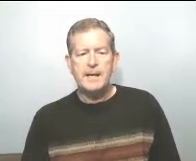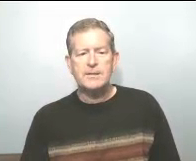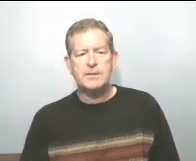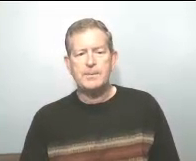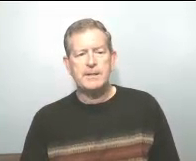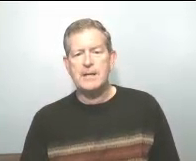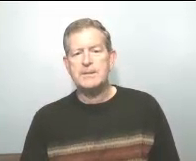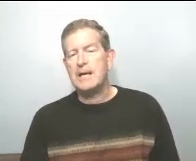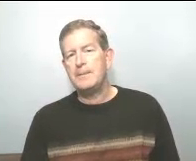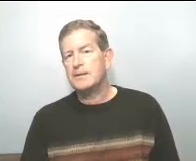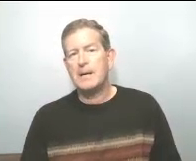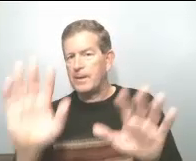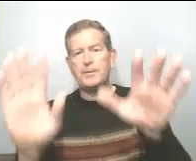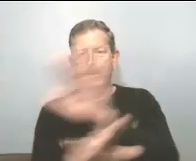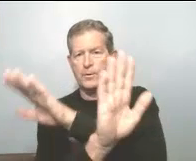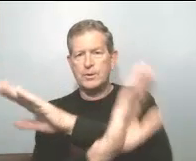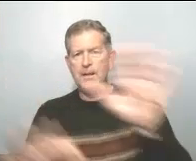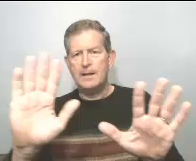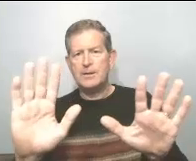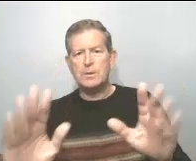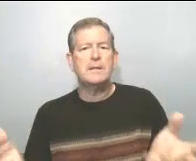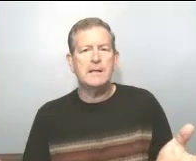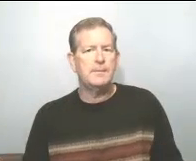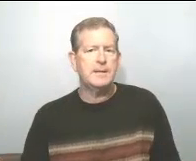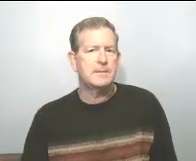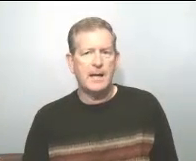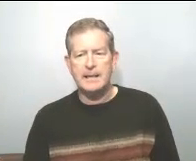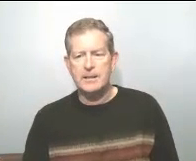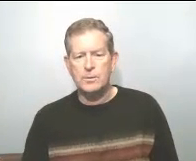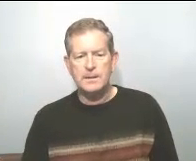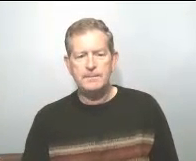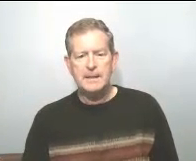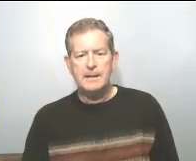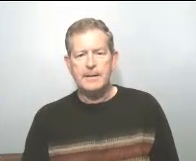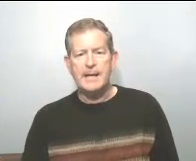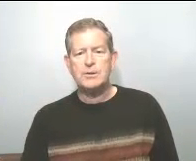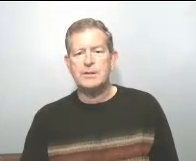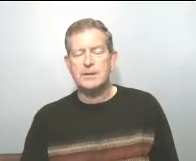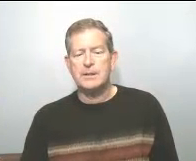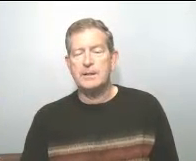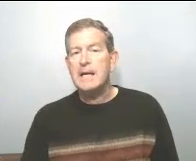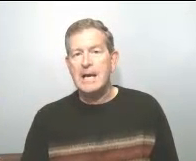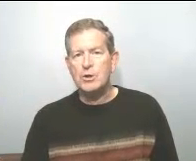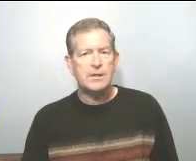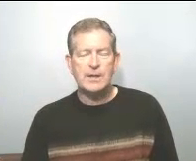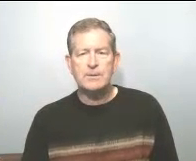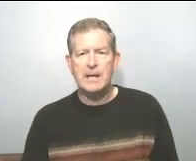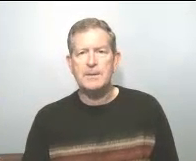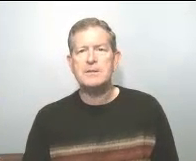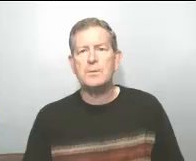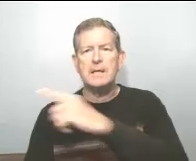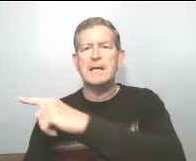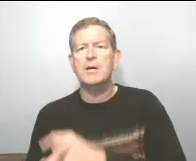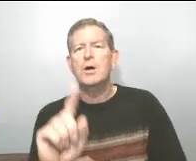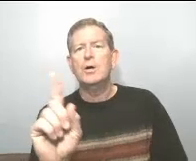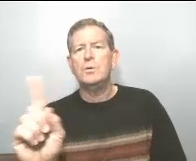Well, the next is simply the same statement, this time without the inversion. And so, il habite à Détroit. The next is a negation, the same statement.